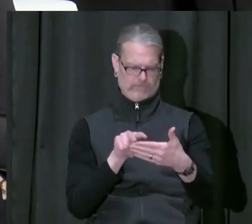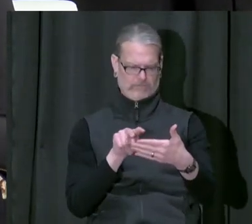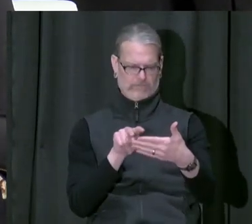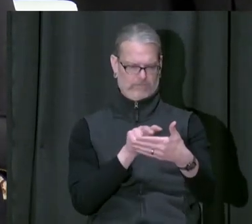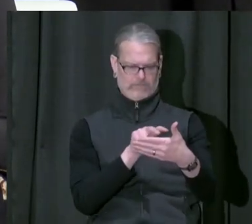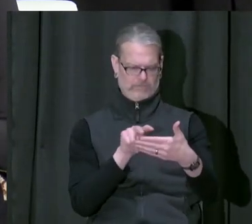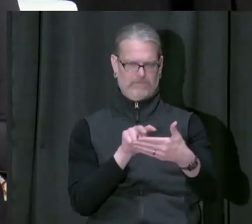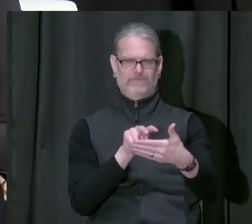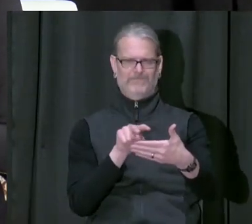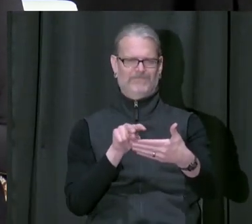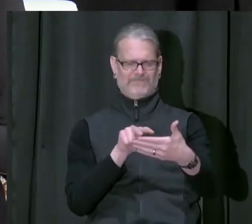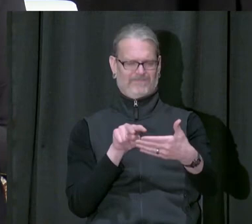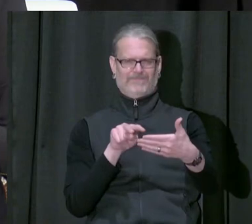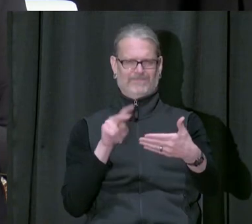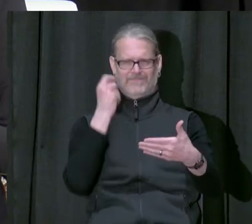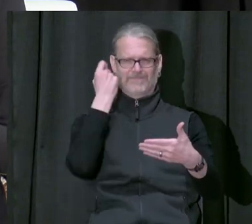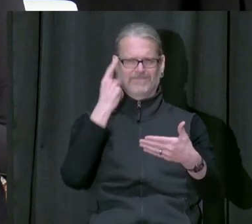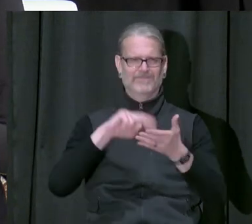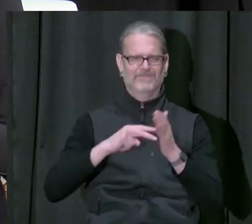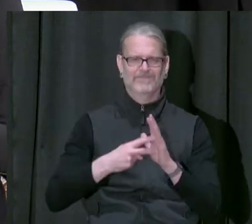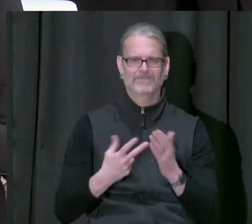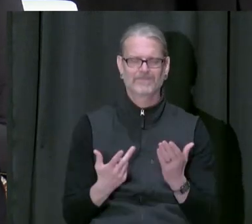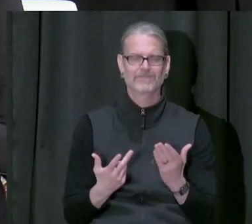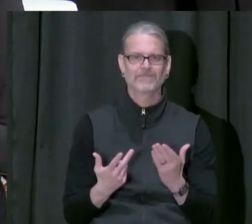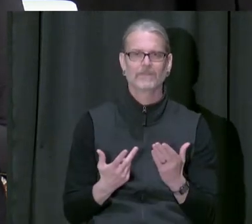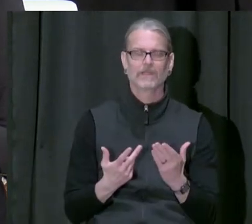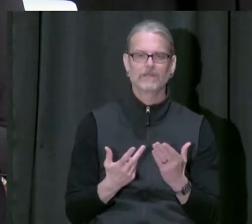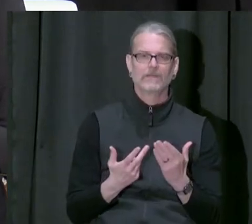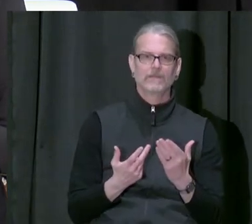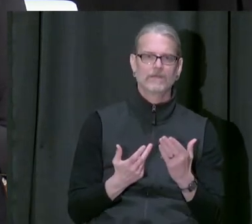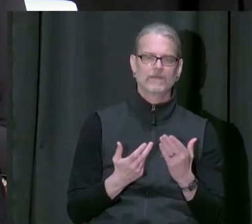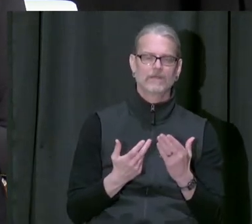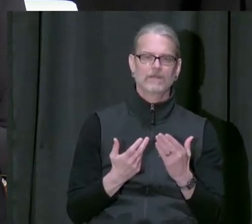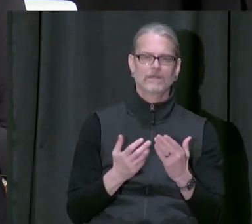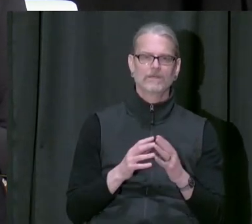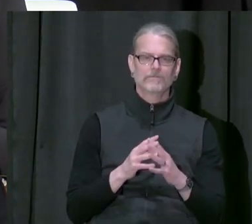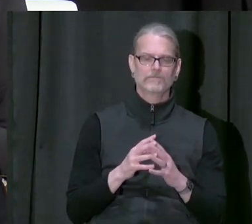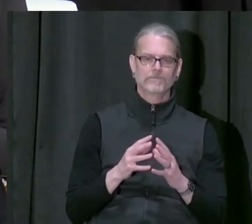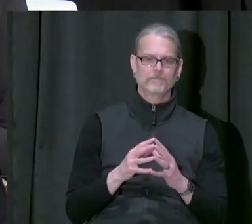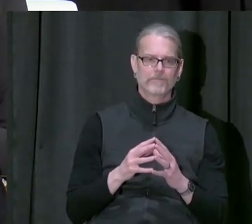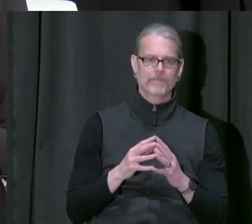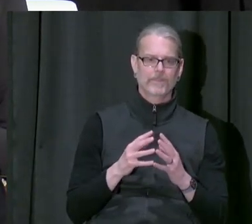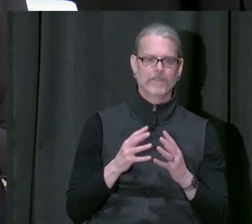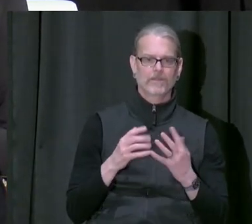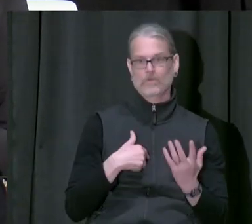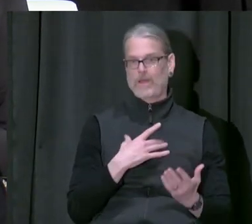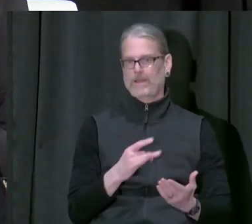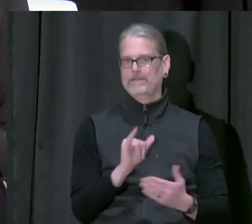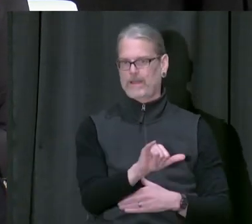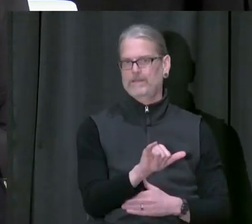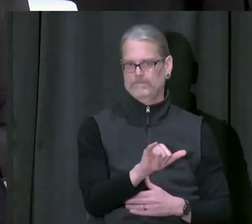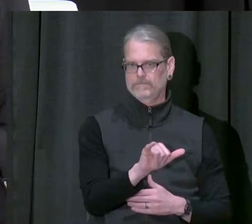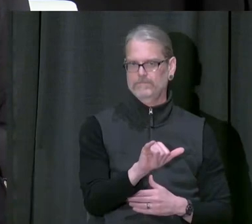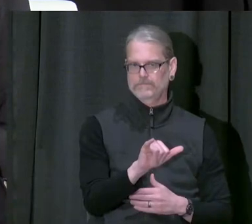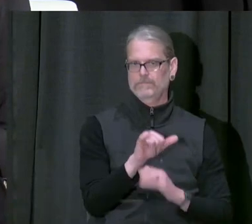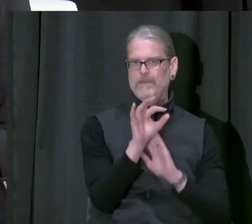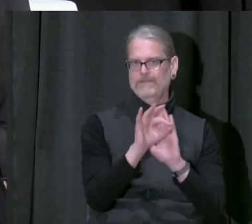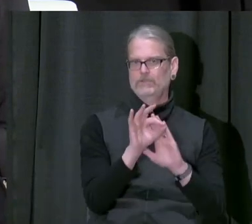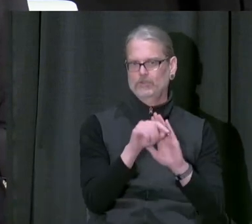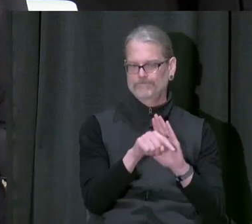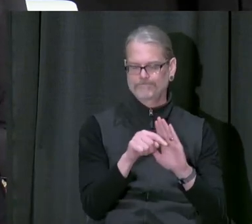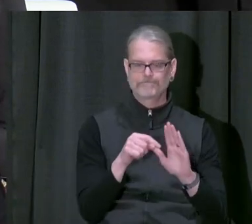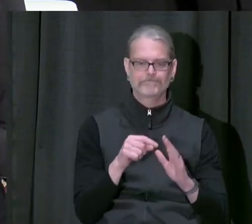it's a textbook or something that's a little bit more difficult and above their reading level. So I particularly enjoy that